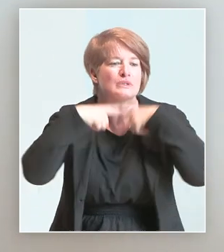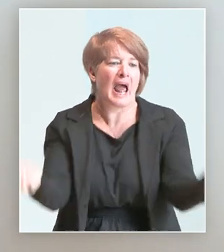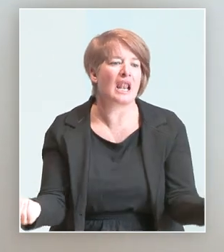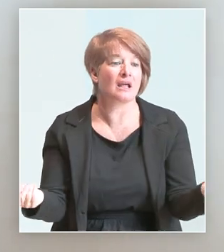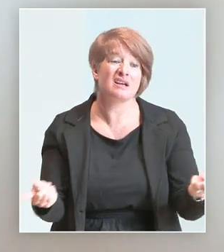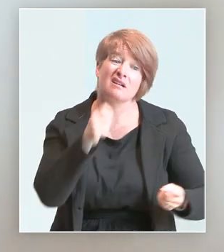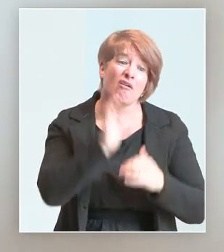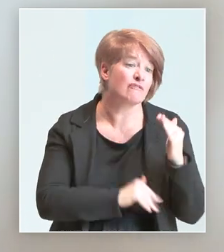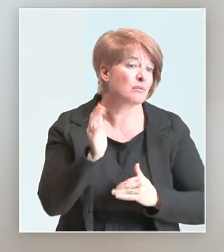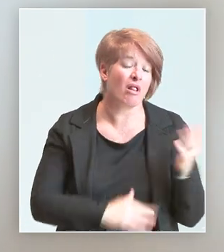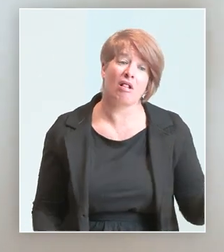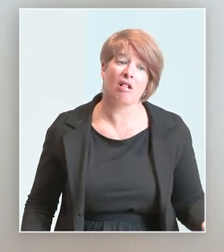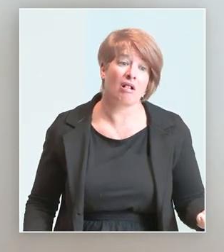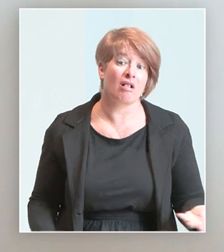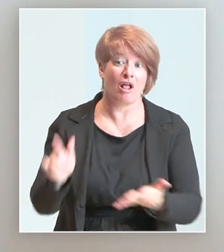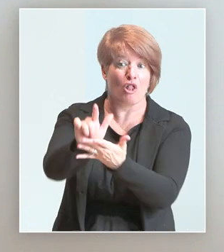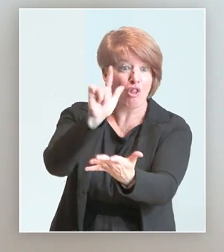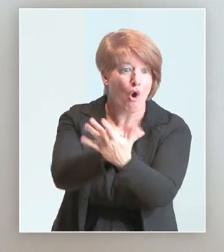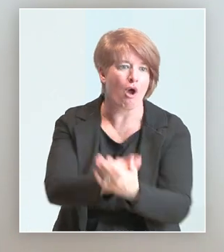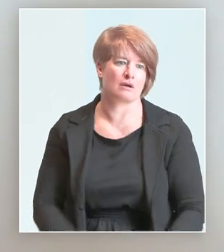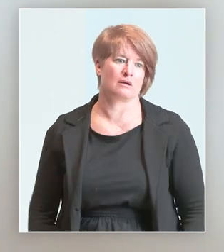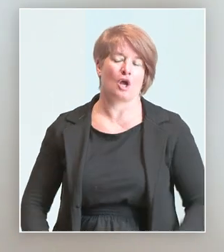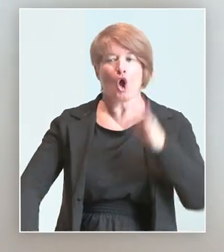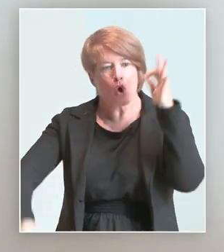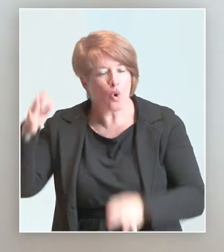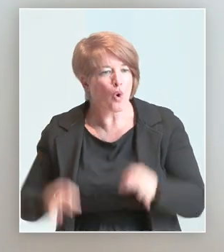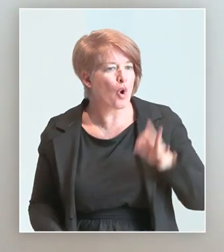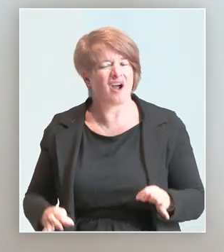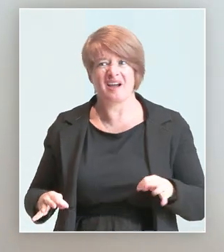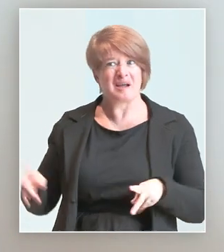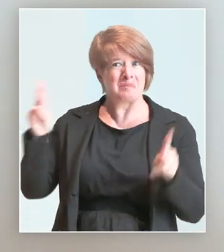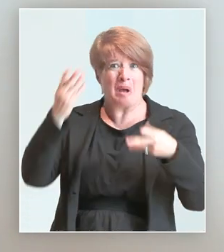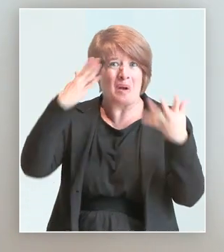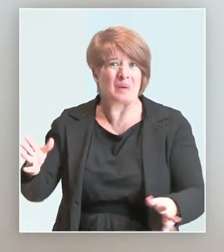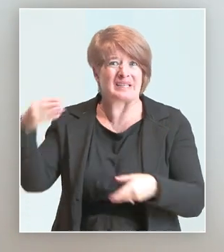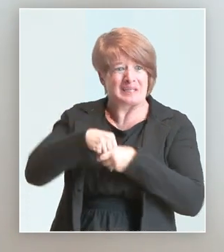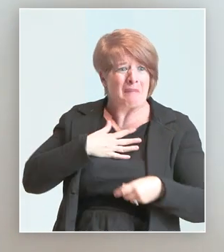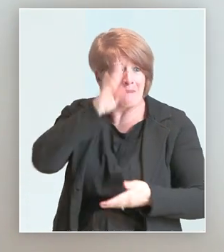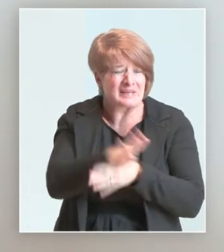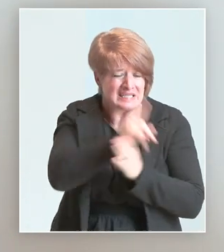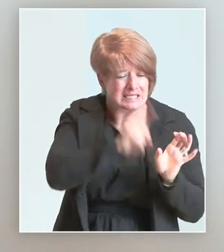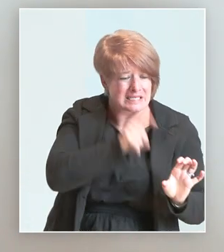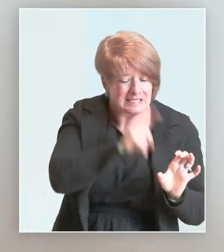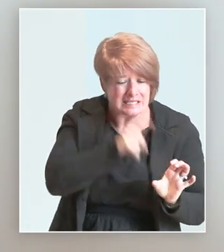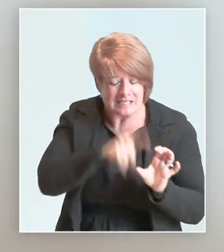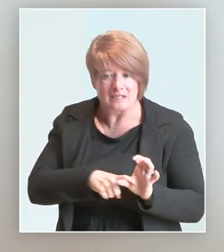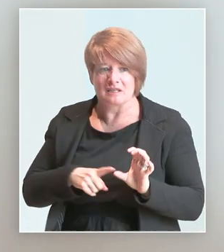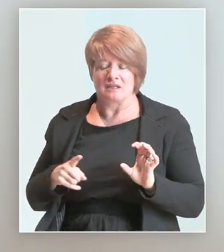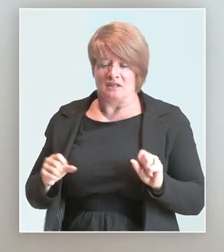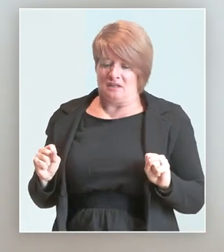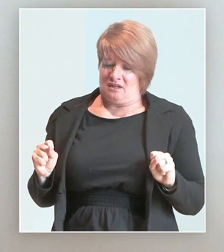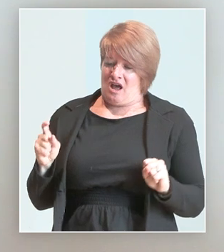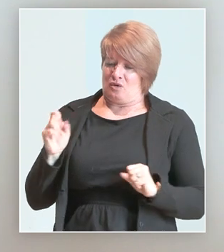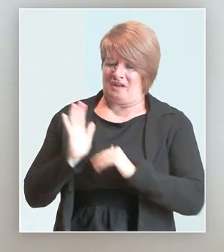the uncomfortable, law, court, having strangers in my business, becoming comfortable with so many